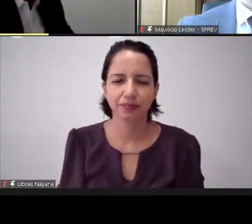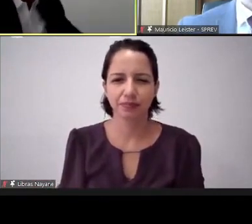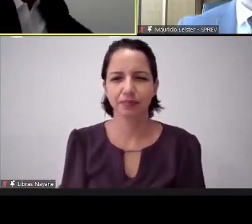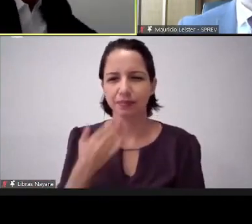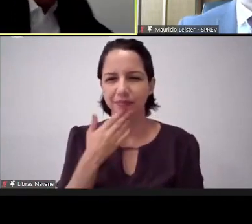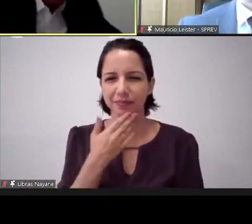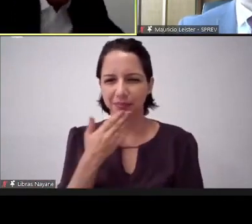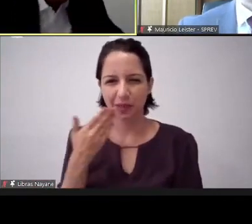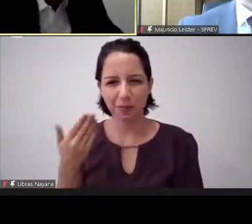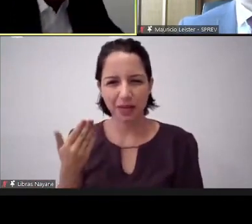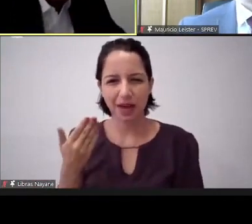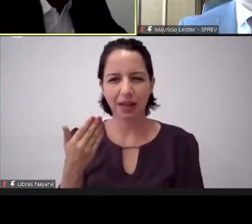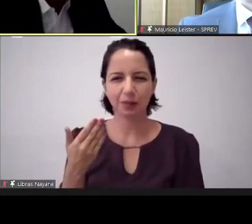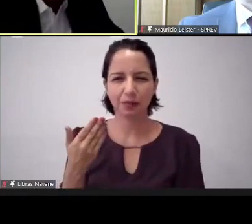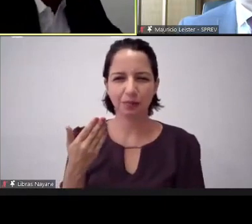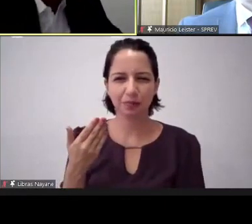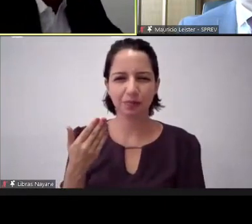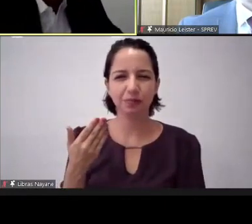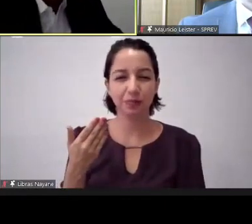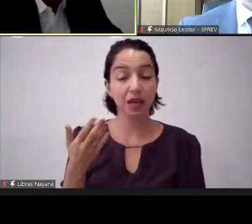Thank you, Paulo.